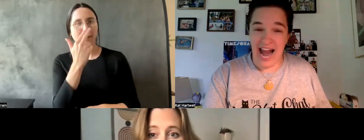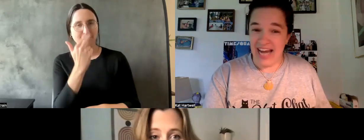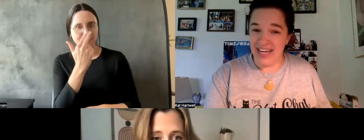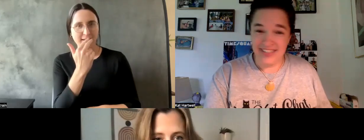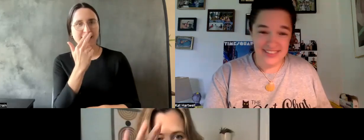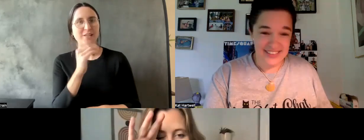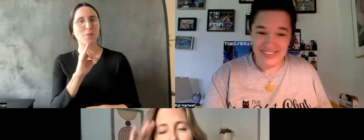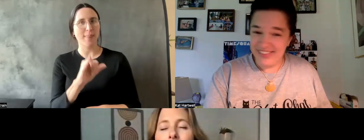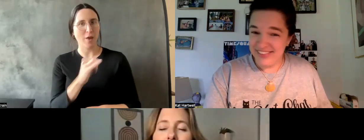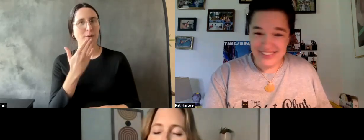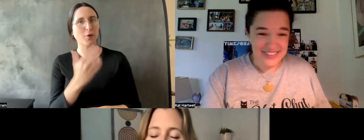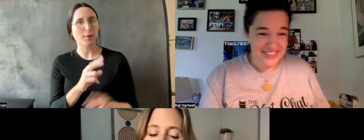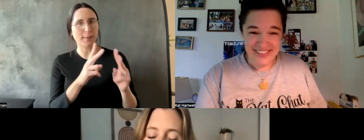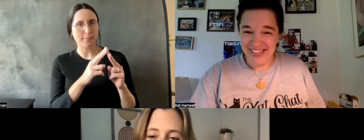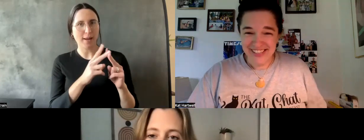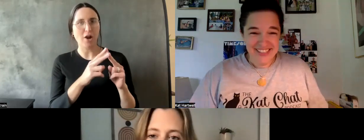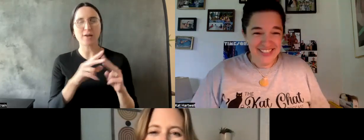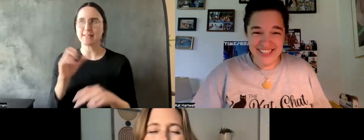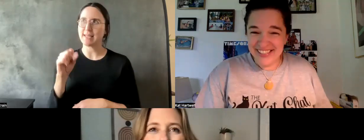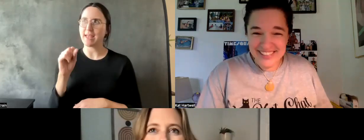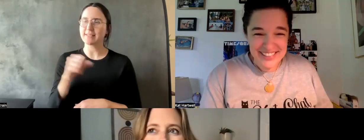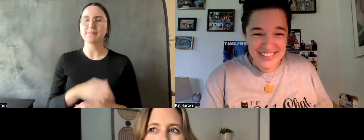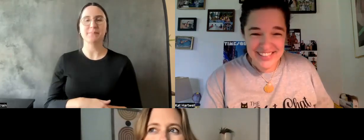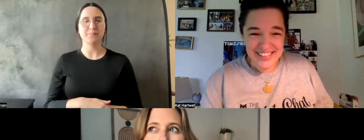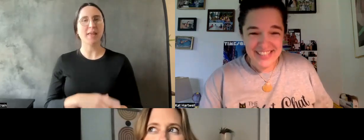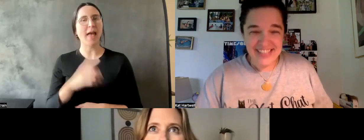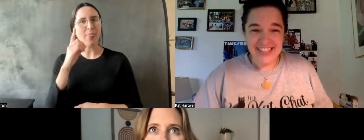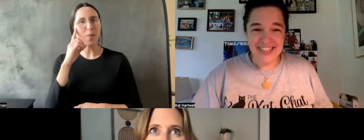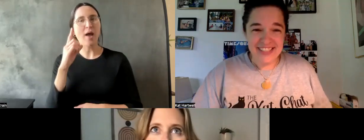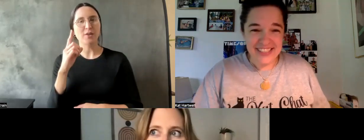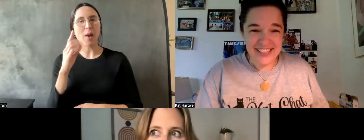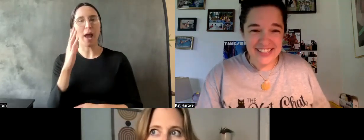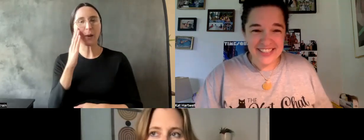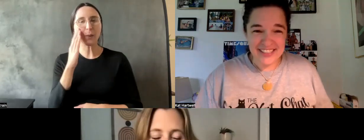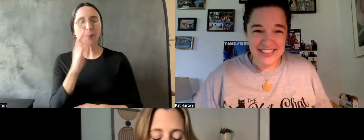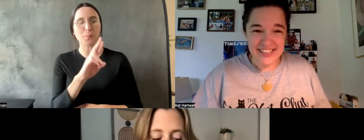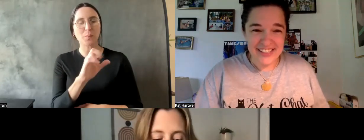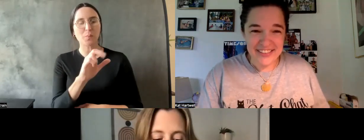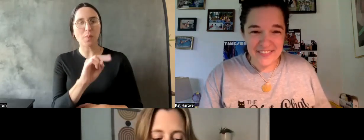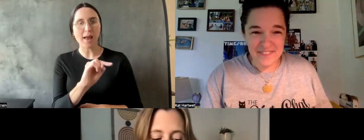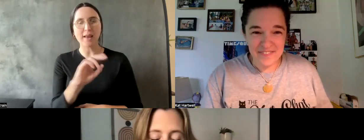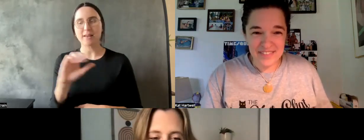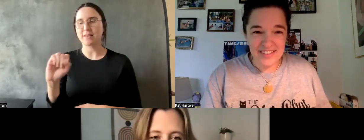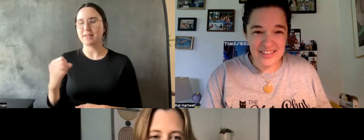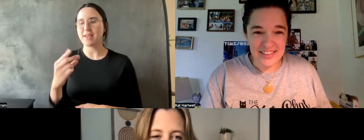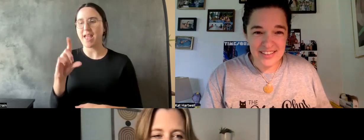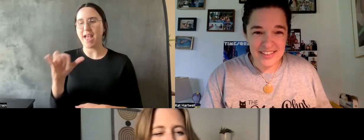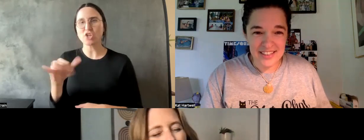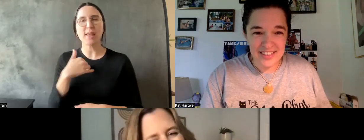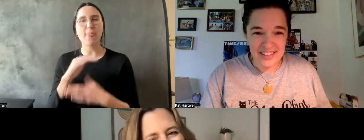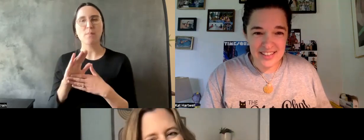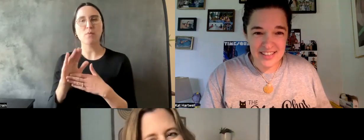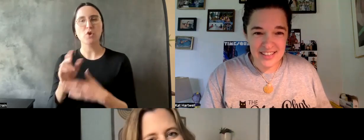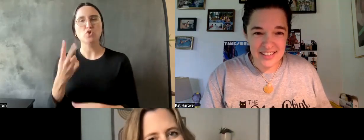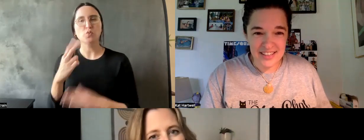like of a that whole kind. comedic thing. Oh my gosh, that would be because I always thought because when I knew that Ryan and Ashley were doing Two Tickets to Paradise, it was like